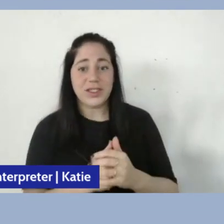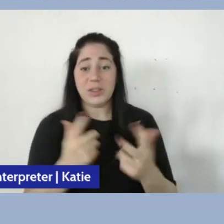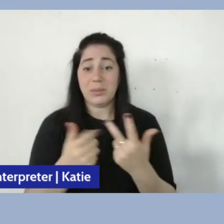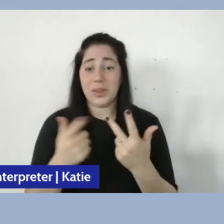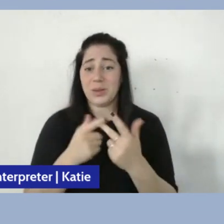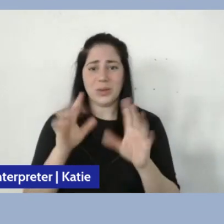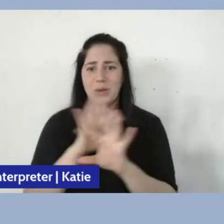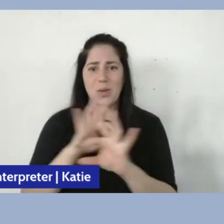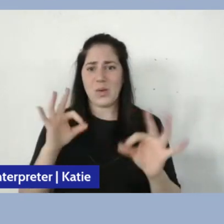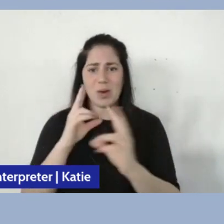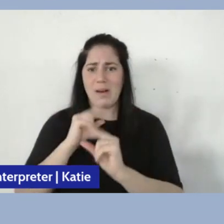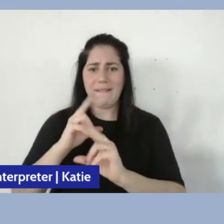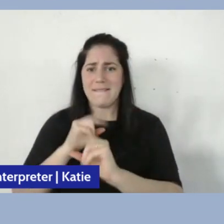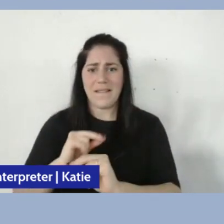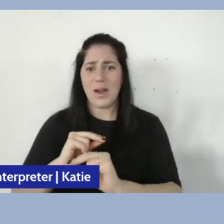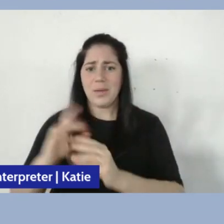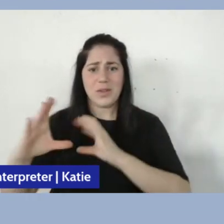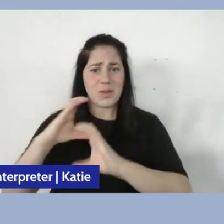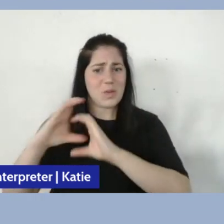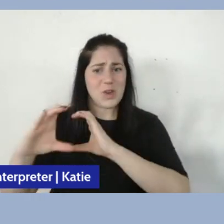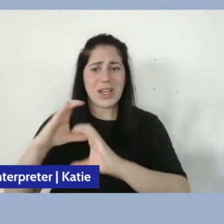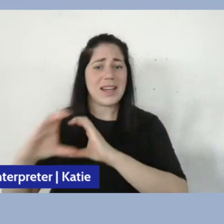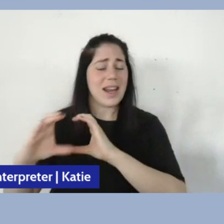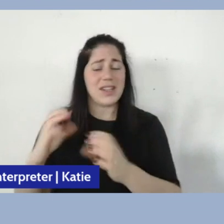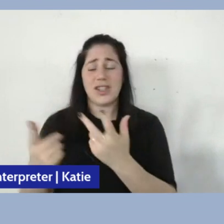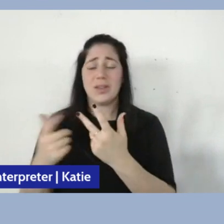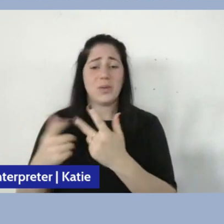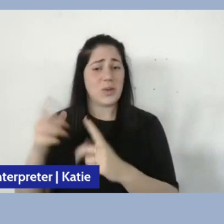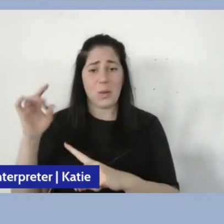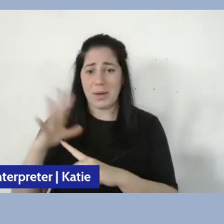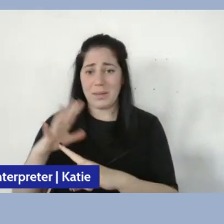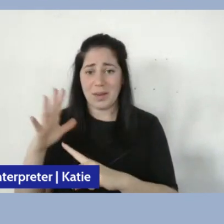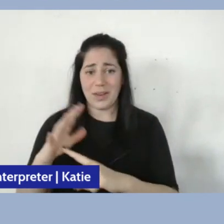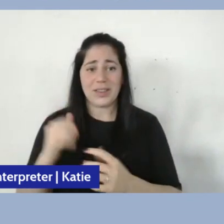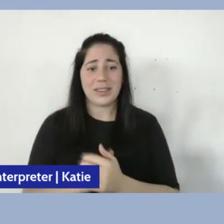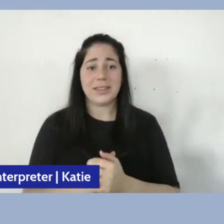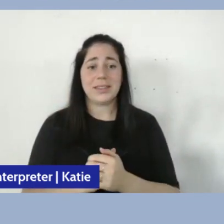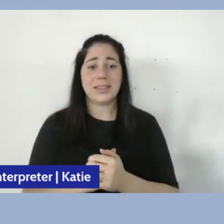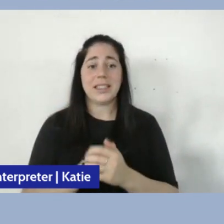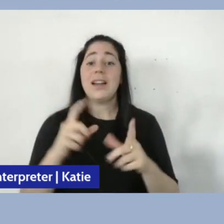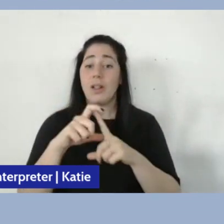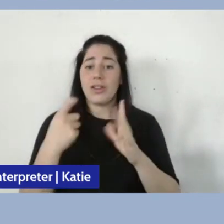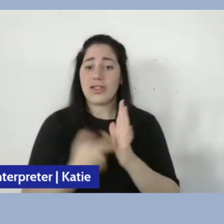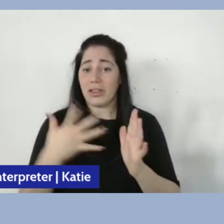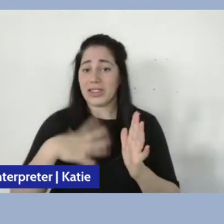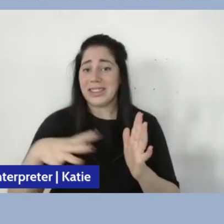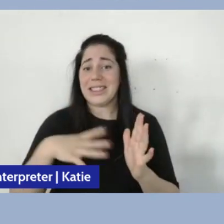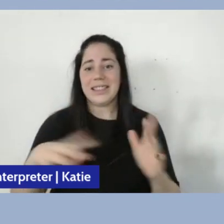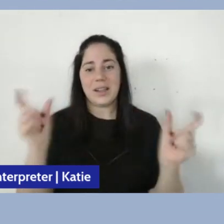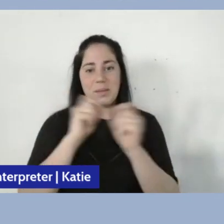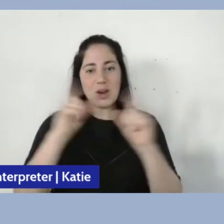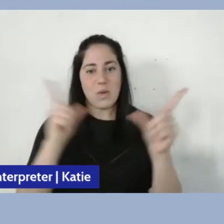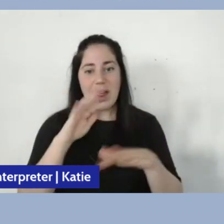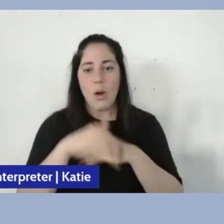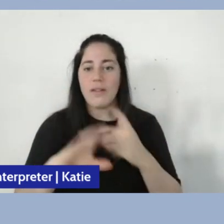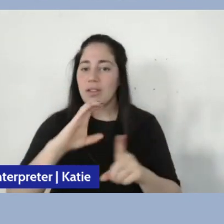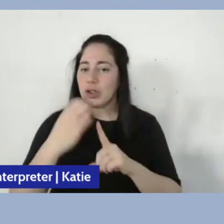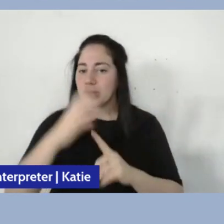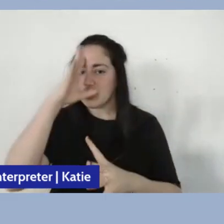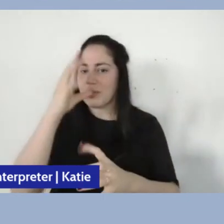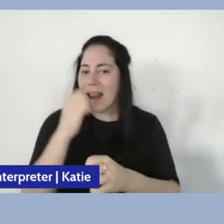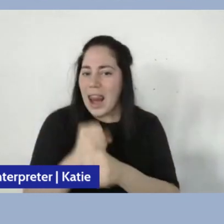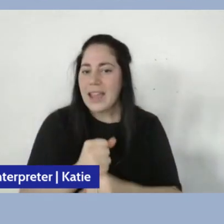is just as important. And the clinician must be aware of the patient's cultural beliefs and attitudes and how they